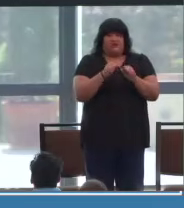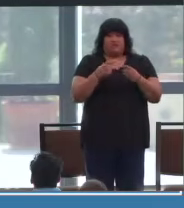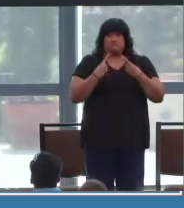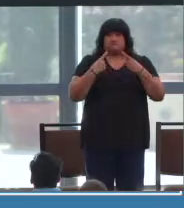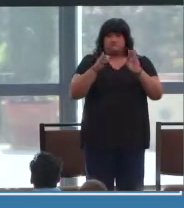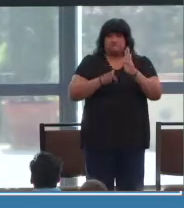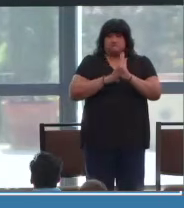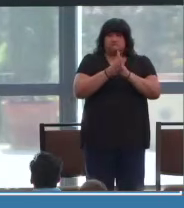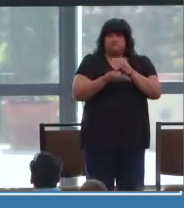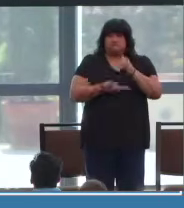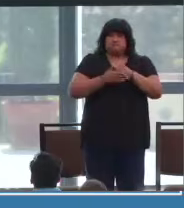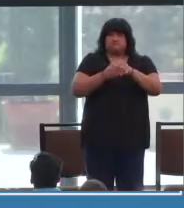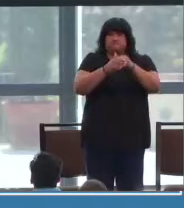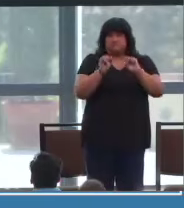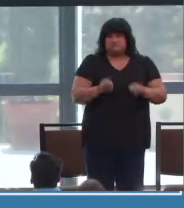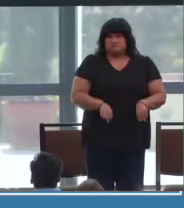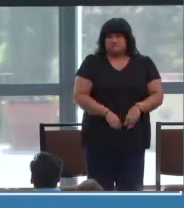efficacy overall.